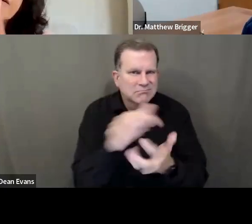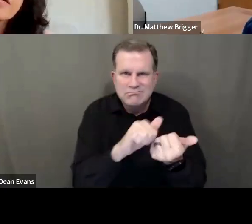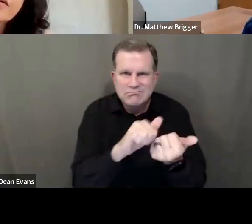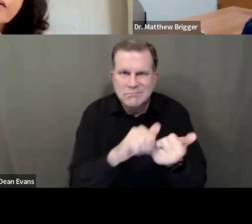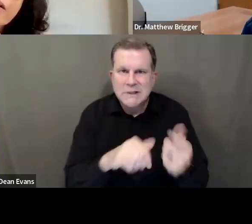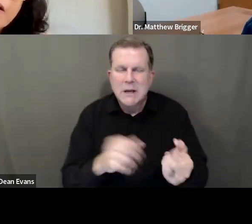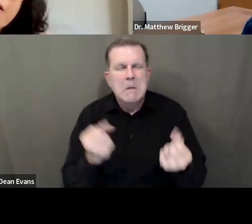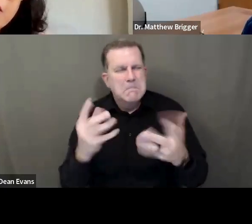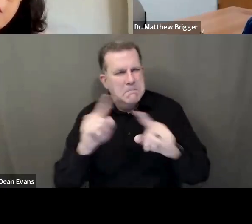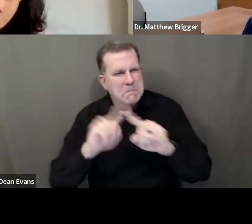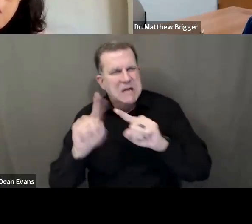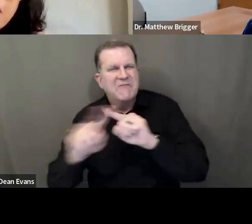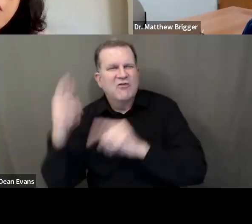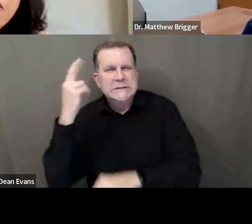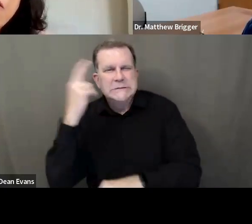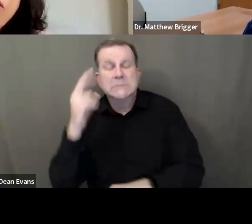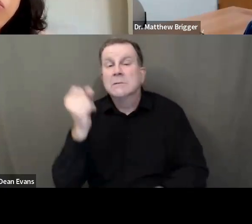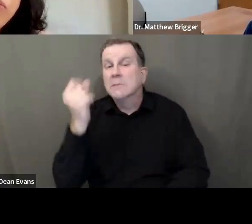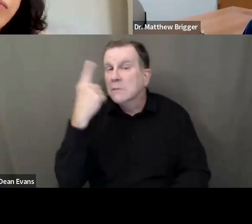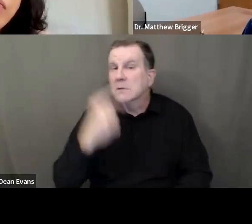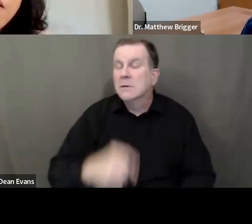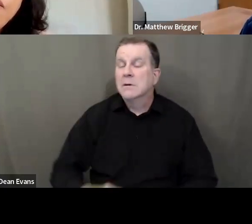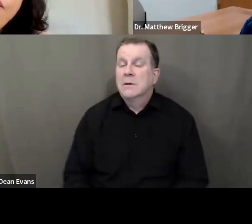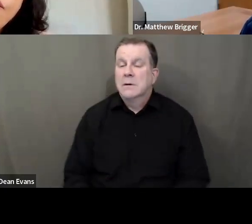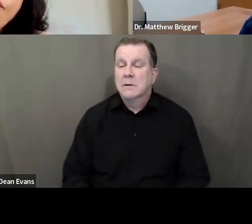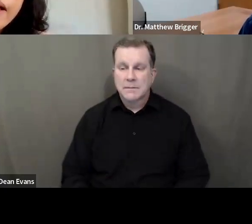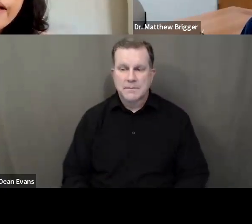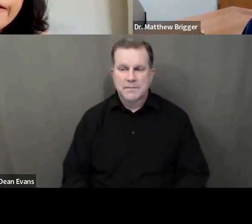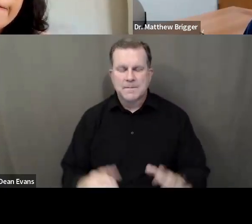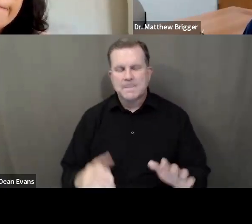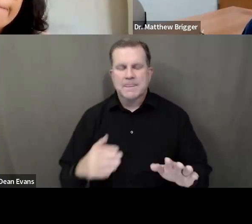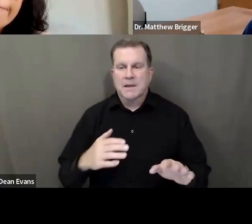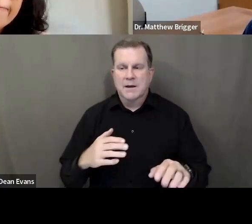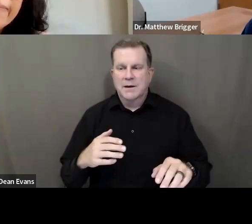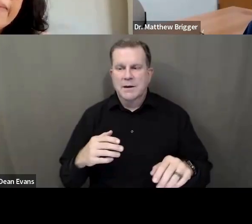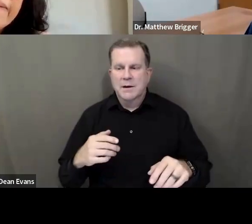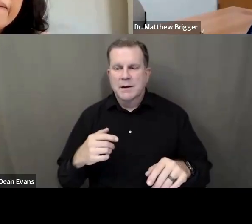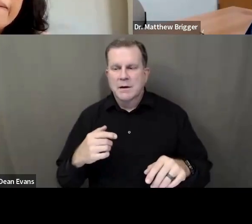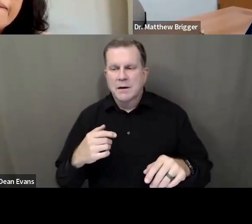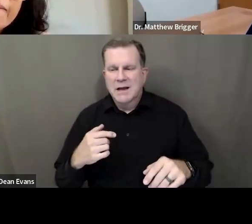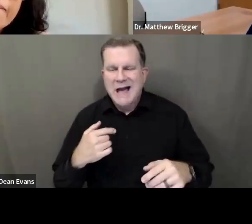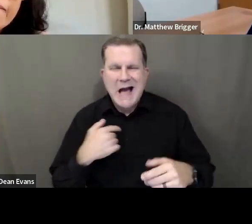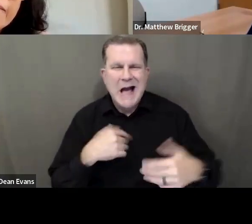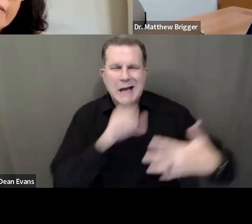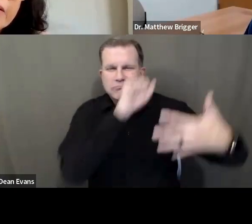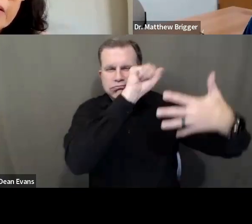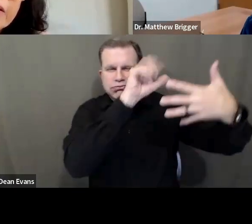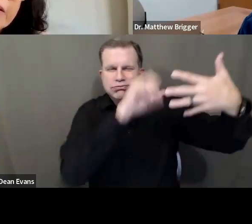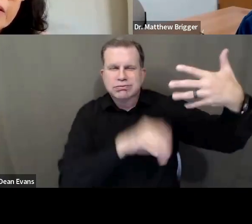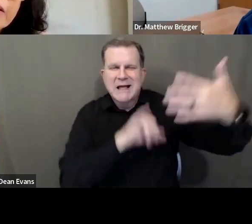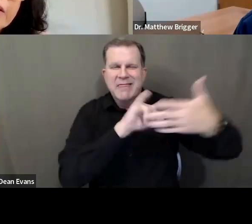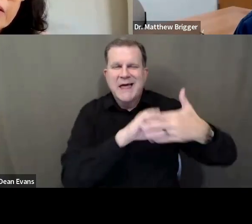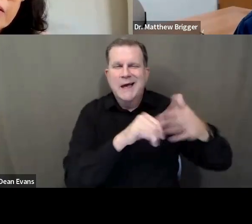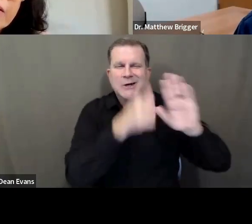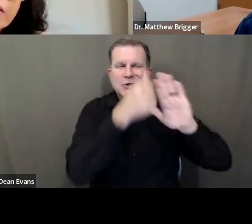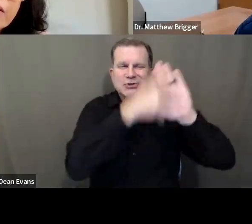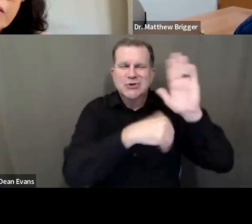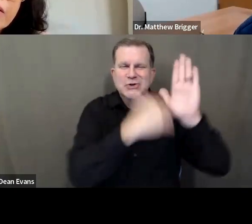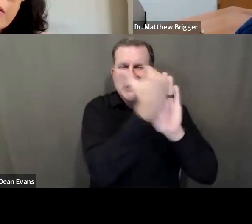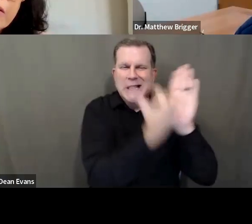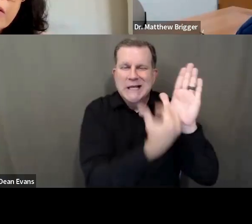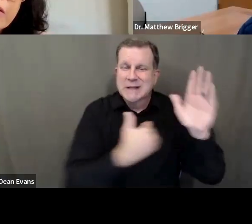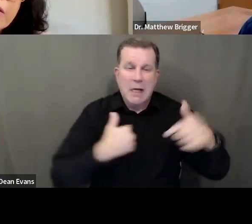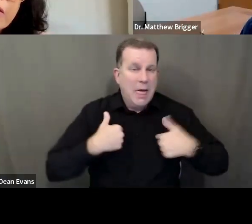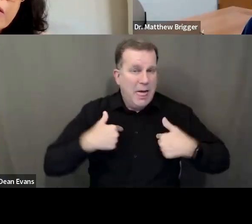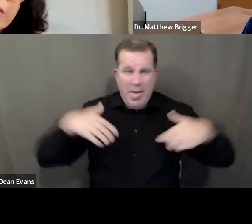reasons. But there are a lot of ways. So when I showed that sort of washer list of surgeries, I didn't even go into some of the off the wall stuff that